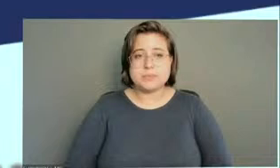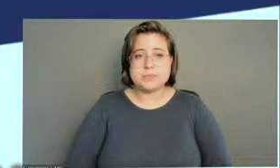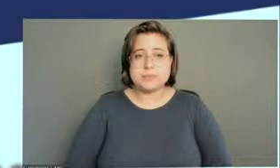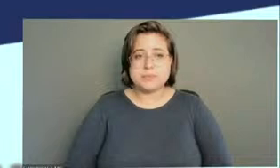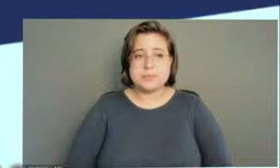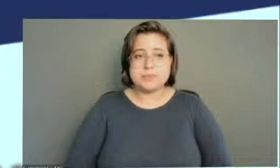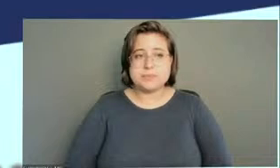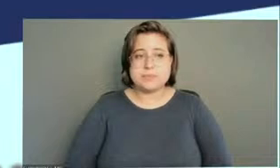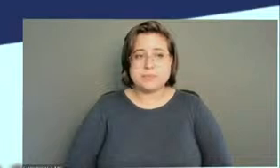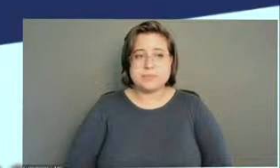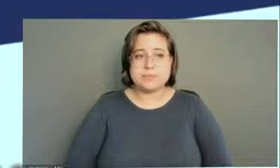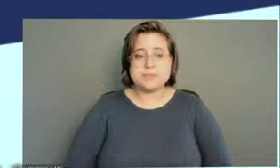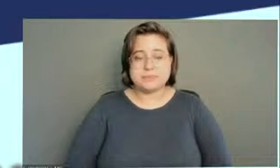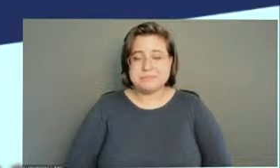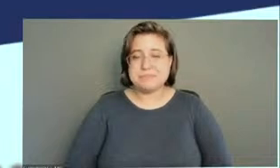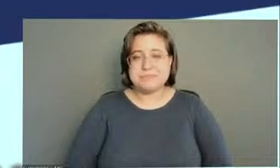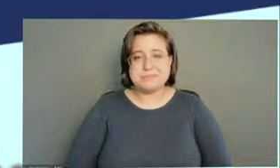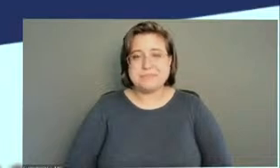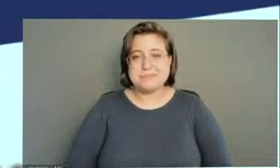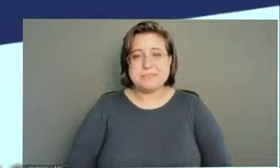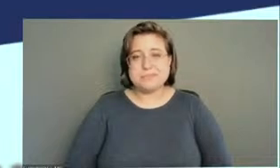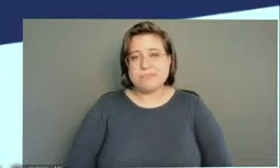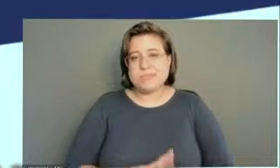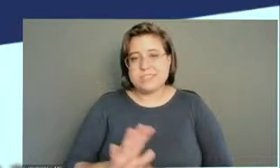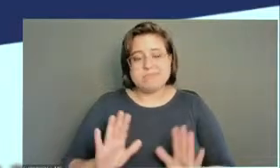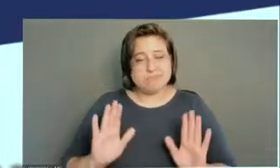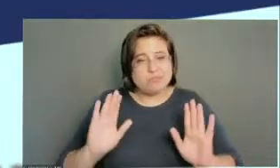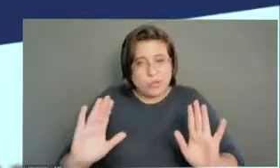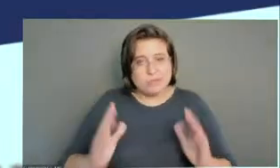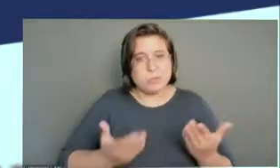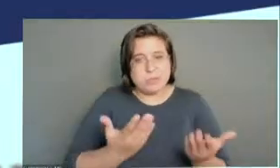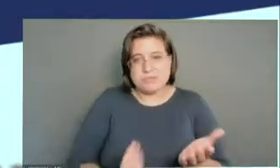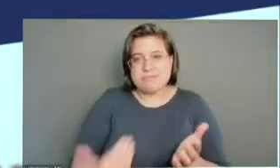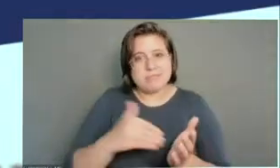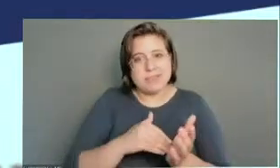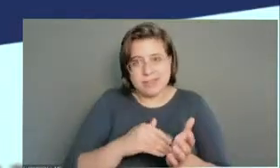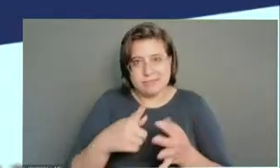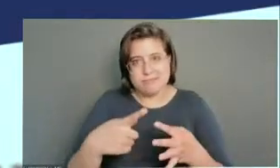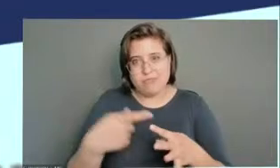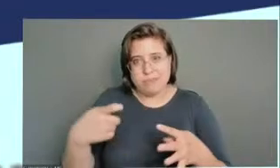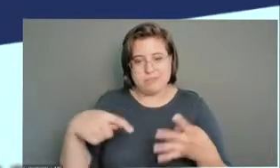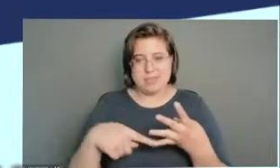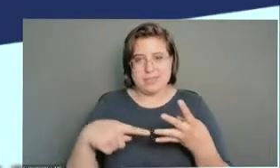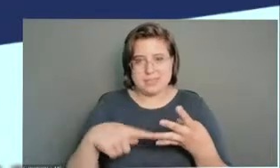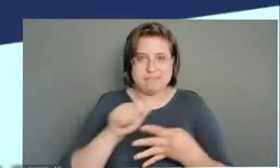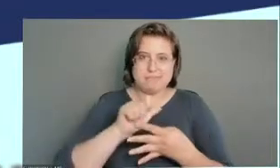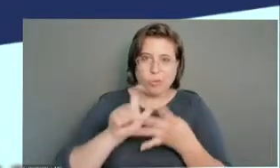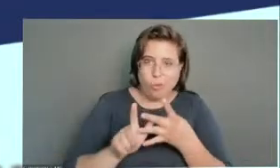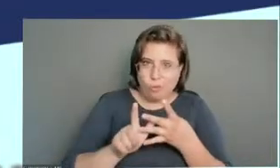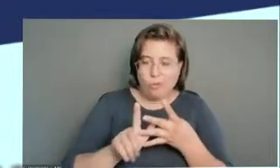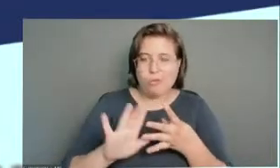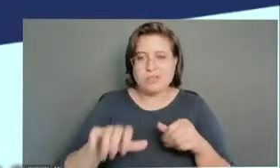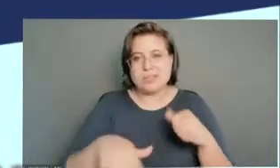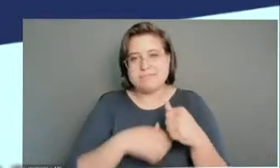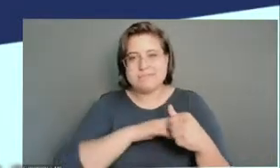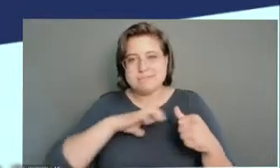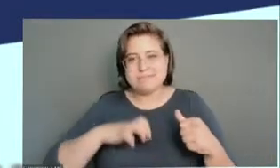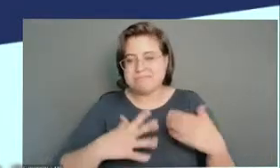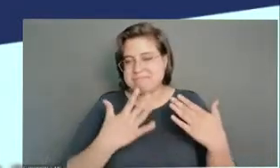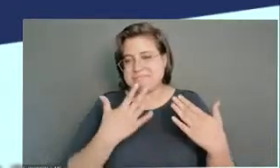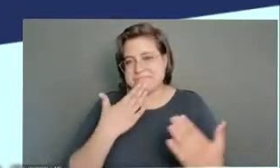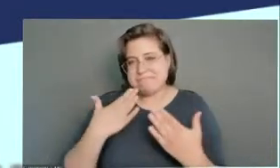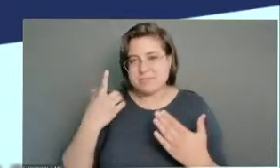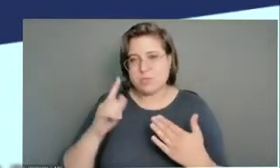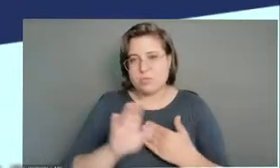Another outstanding slate of recommendations from this subcommittee and from all the subcommittees. Thank you so much for the